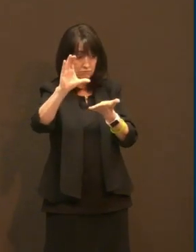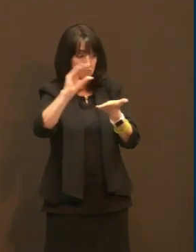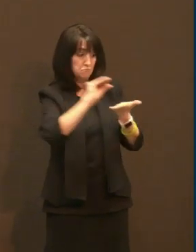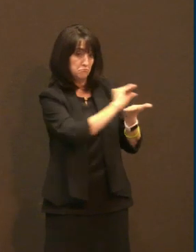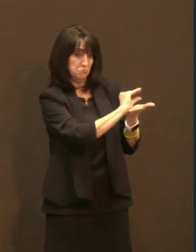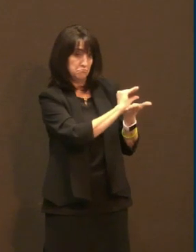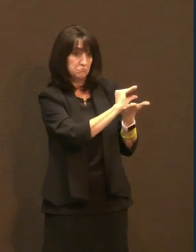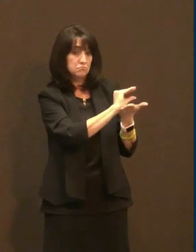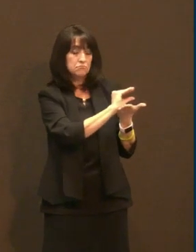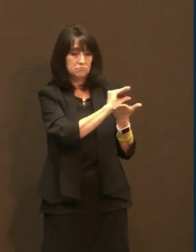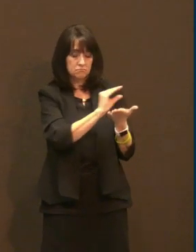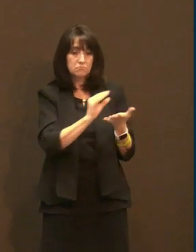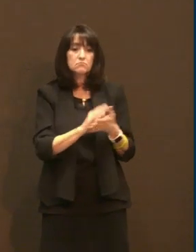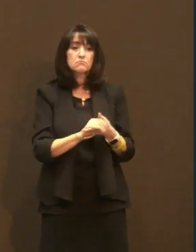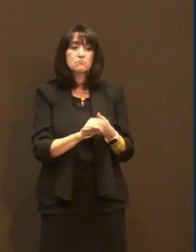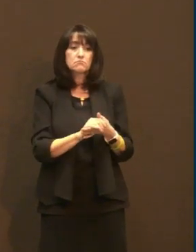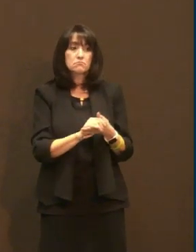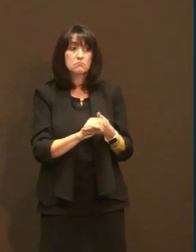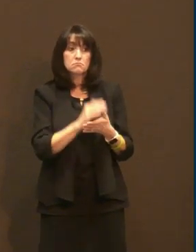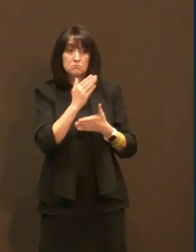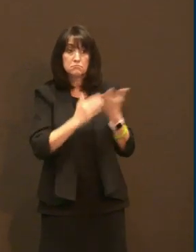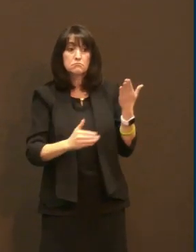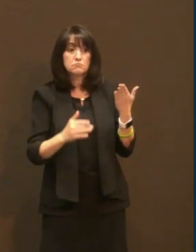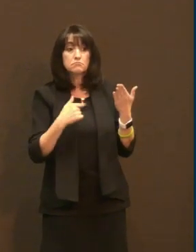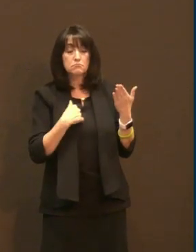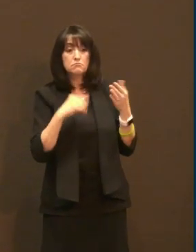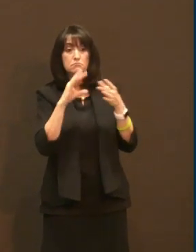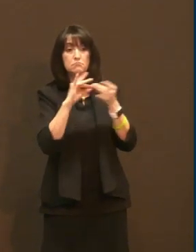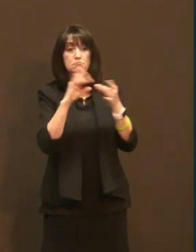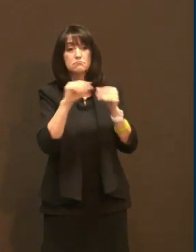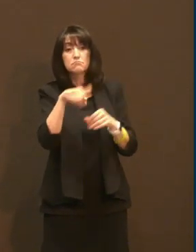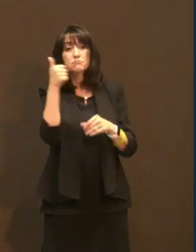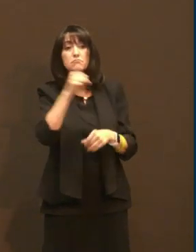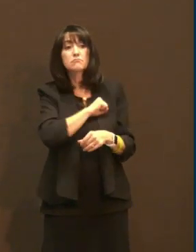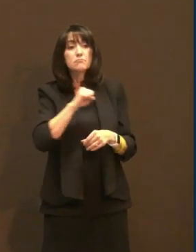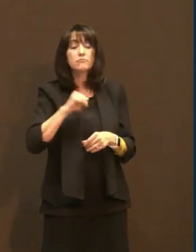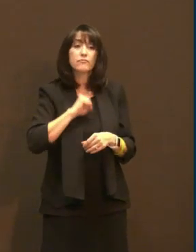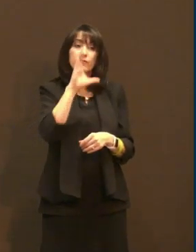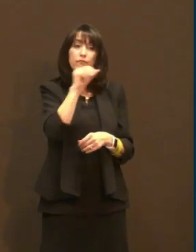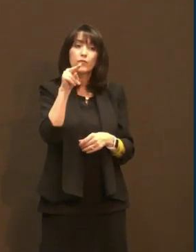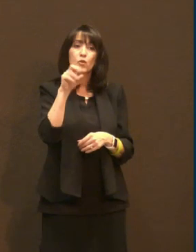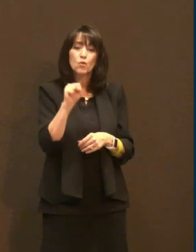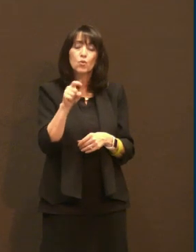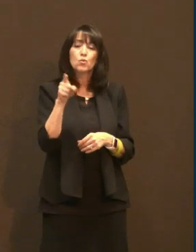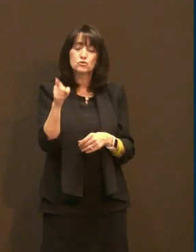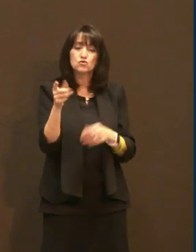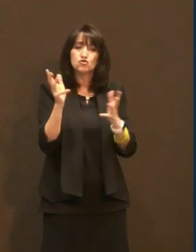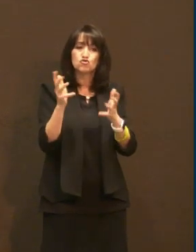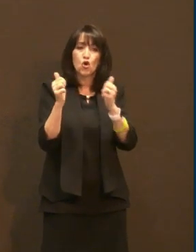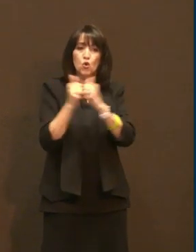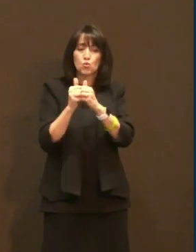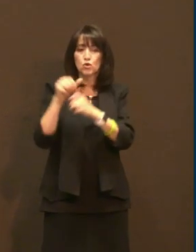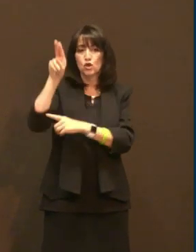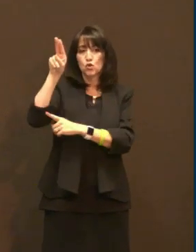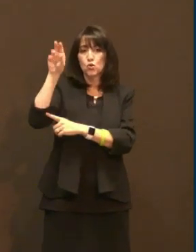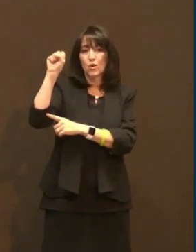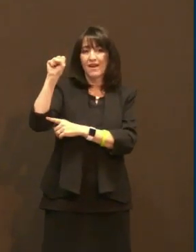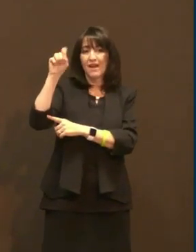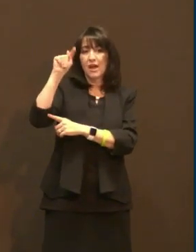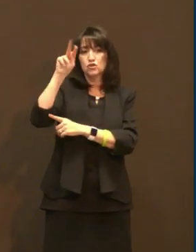been some indication, I've talked to Senator Coons about it, I know he's been talking to the U.S. Treasury